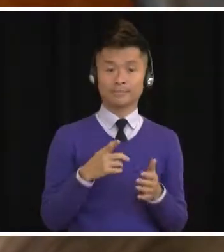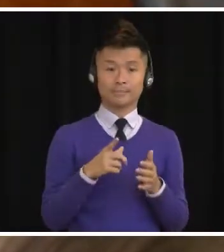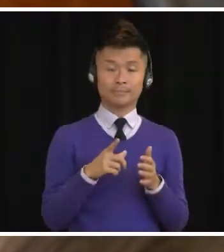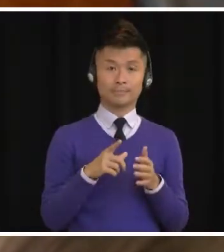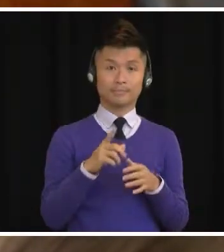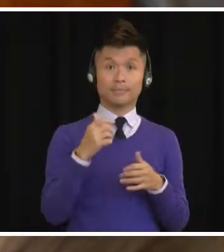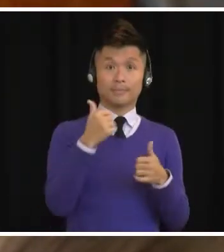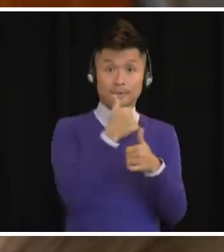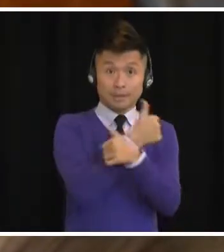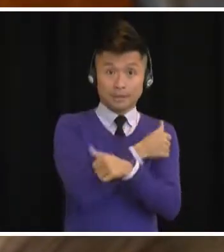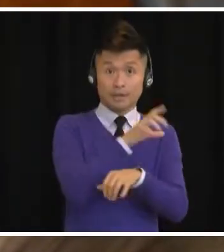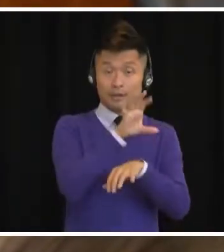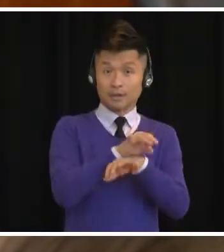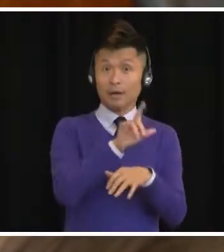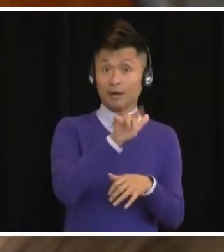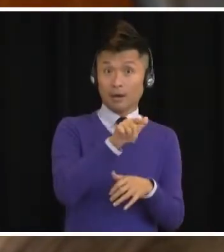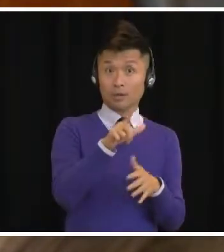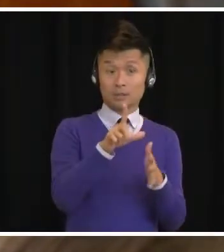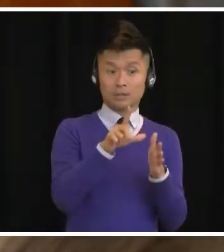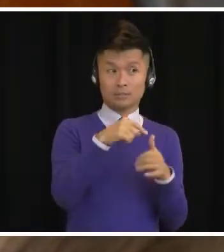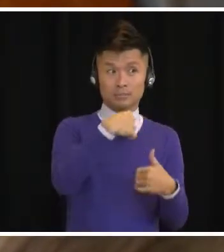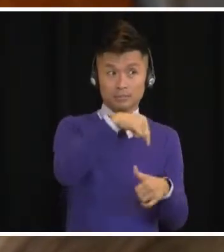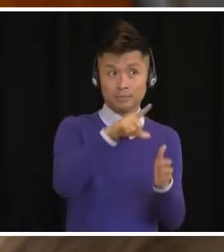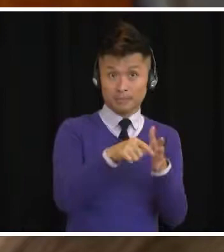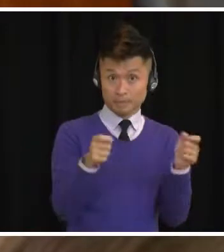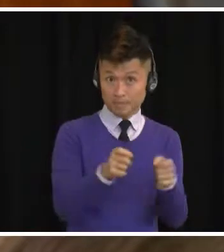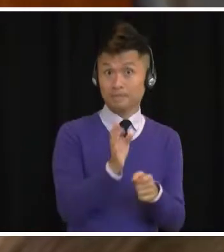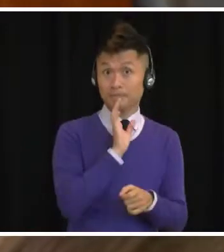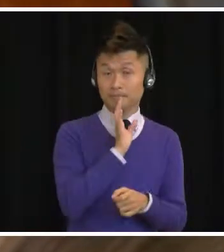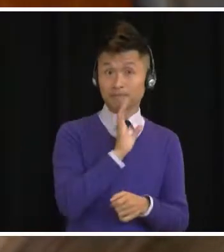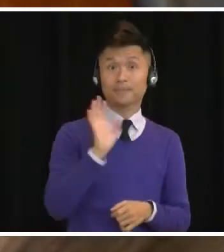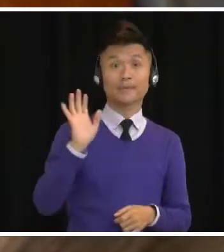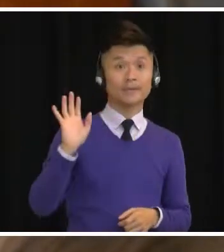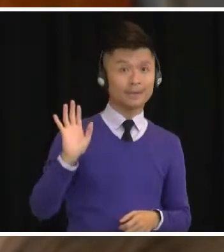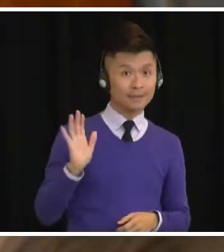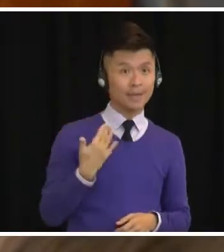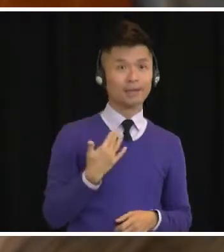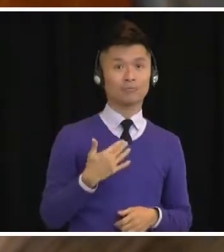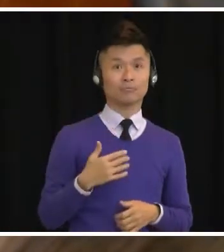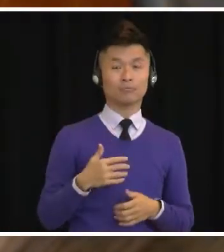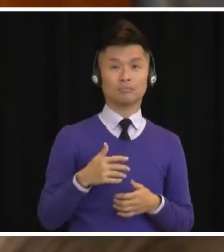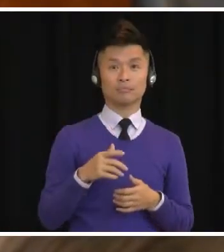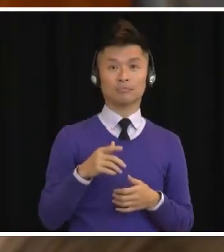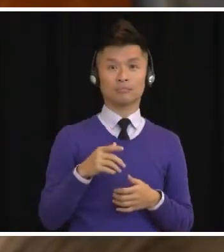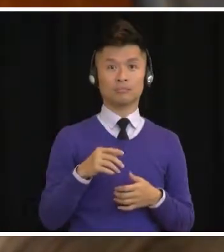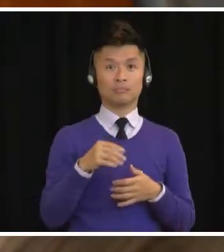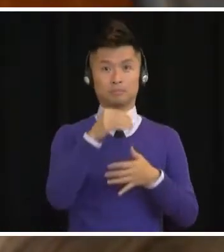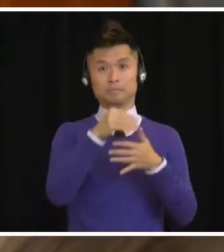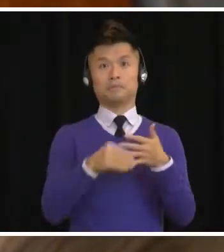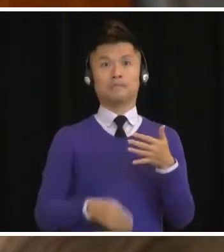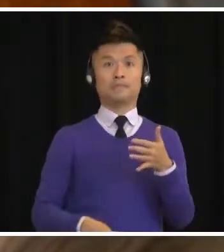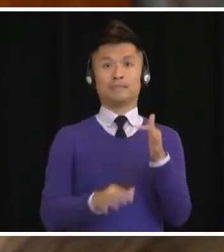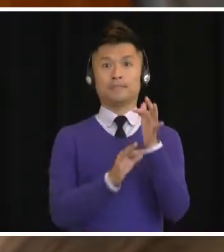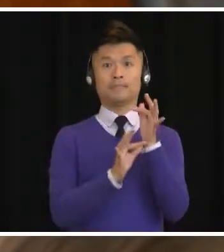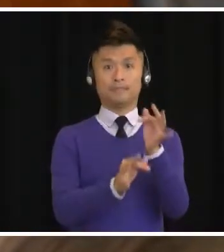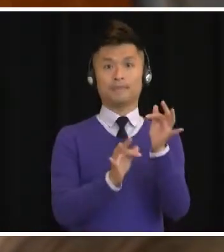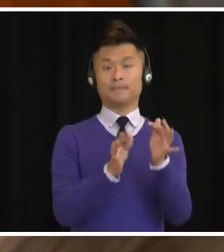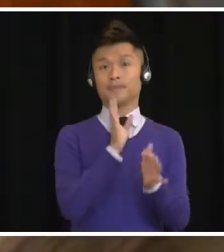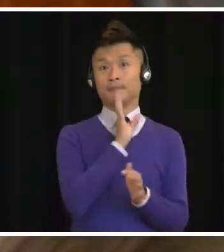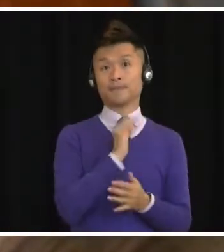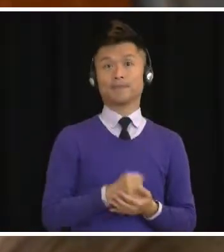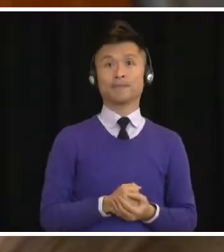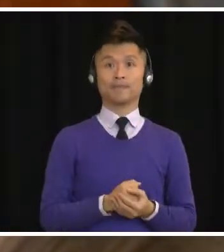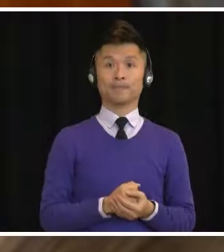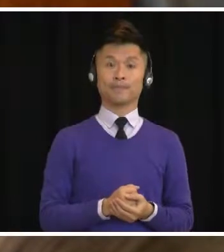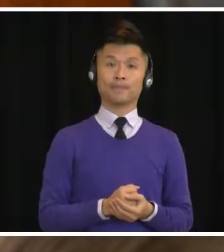was also mentioned earlier. Even though they are substitute teachers, they are qualified to teach.